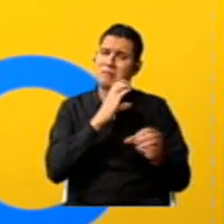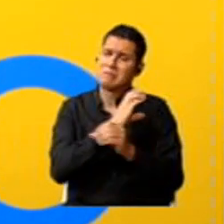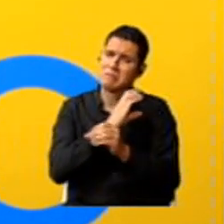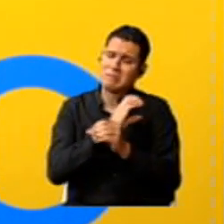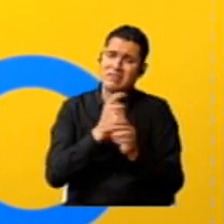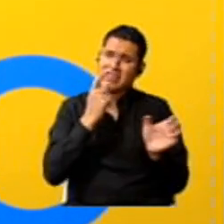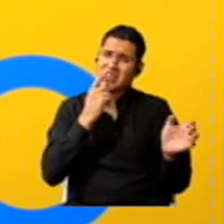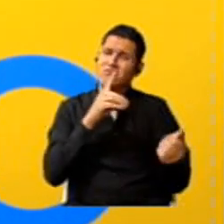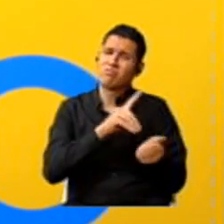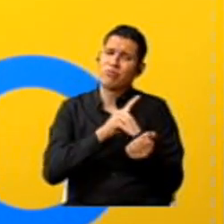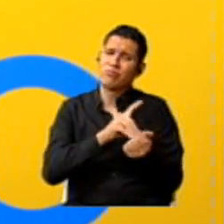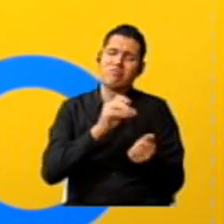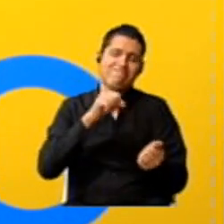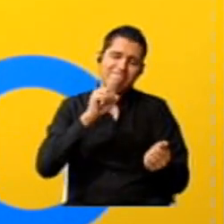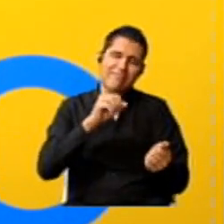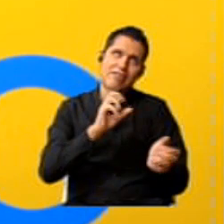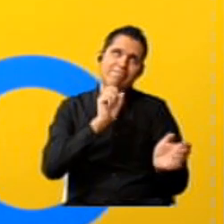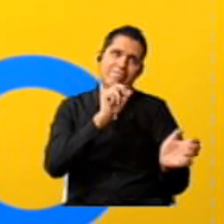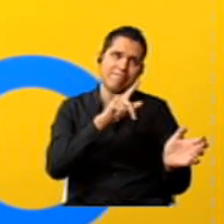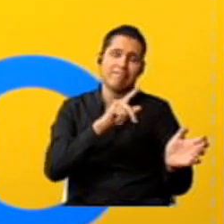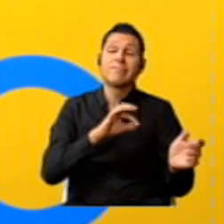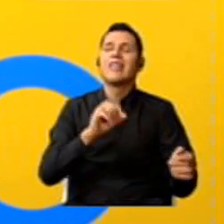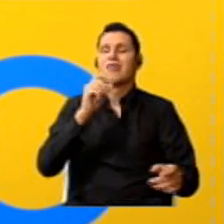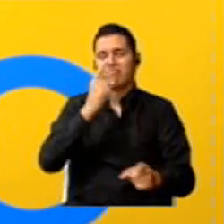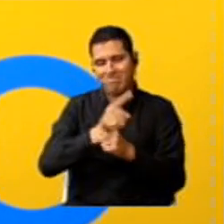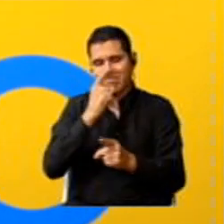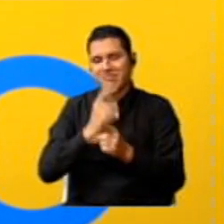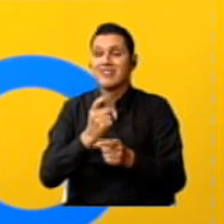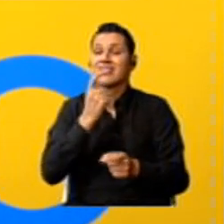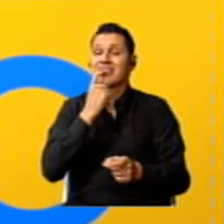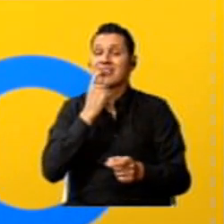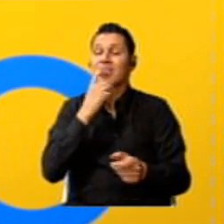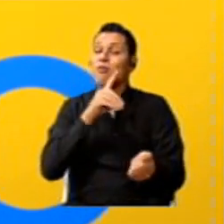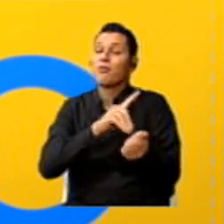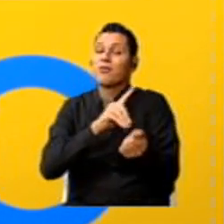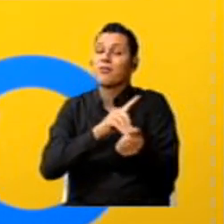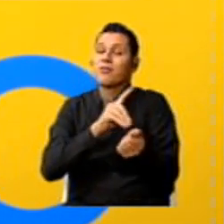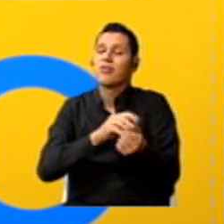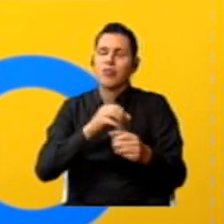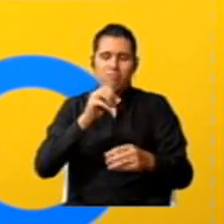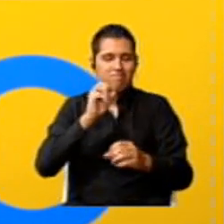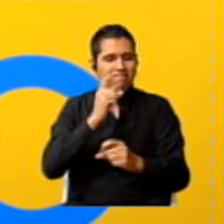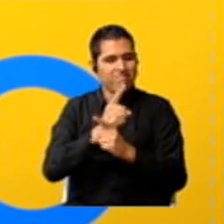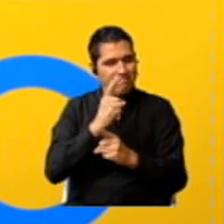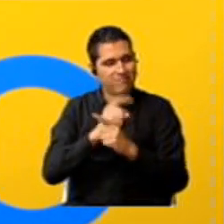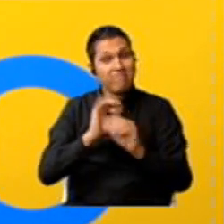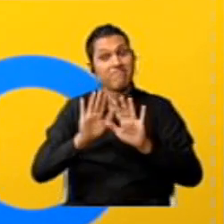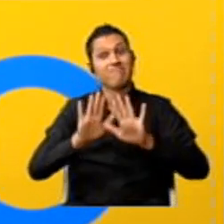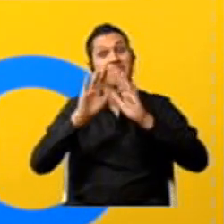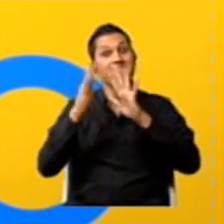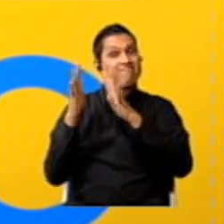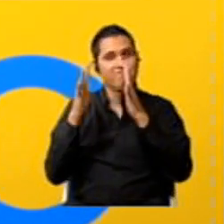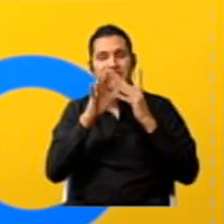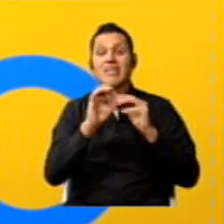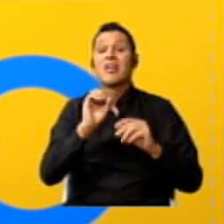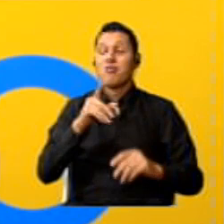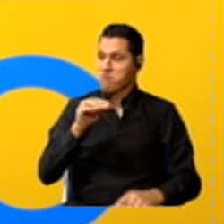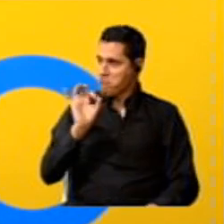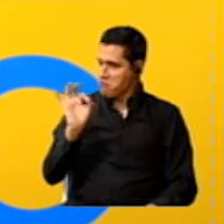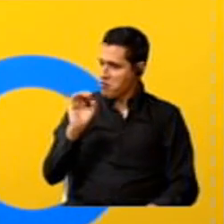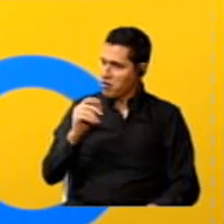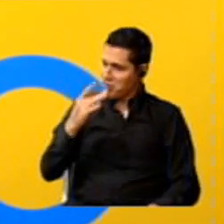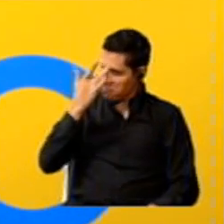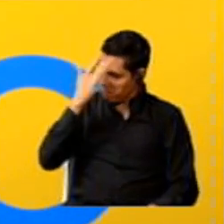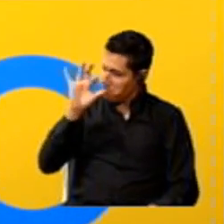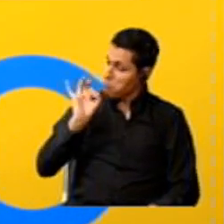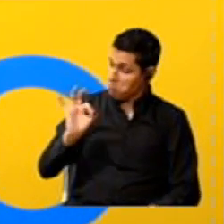Yes, this is the dental care. Excellent, Waldo. You pay attention.